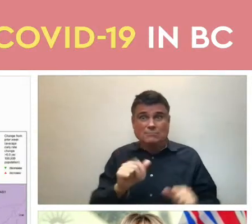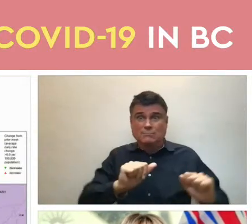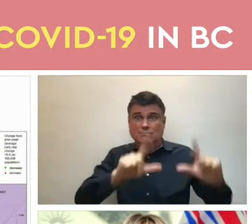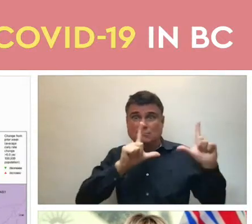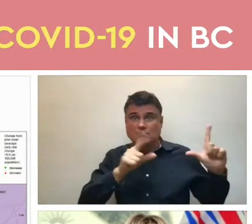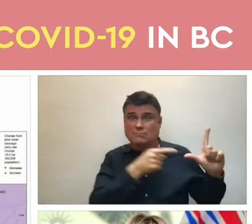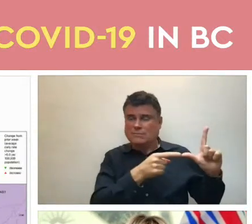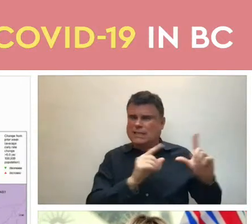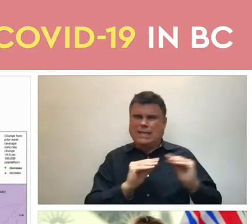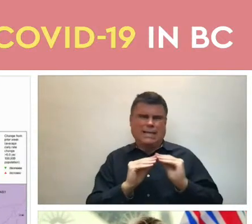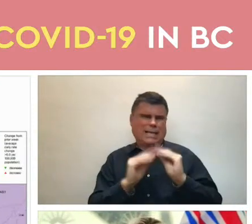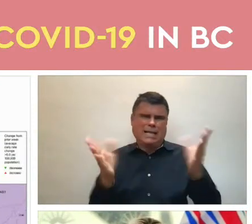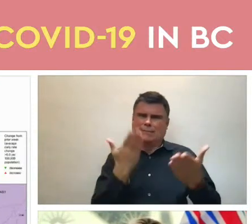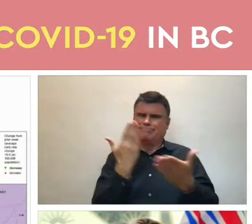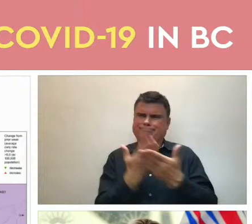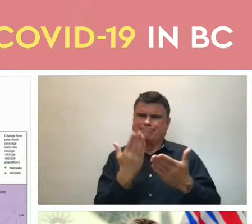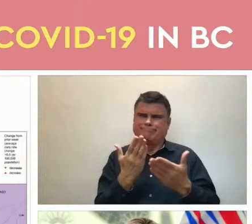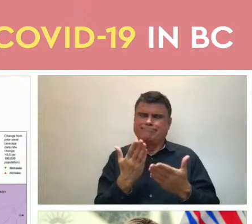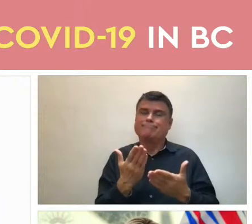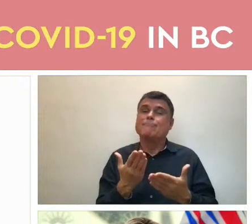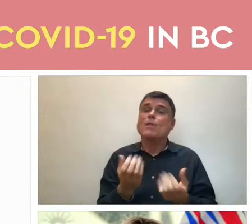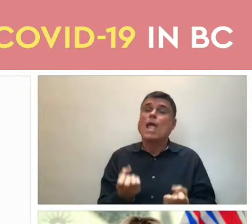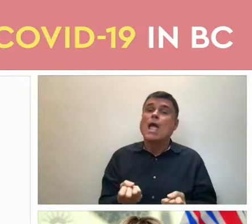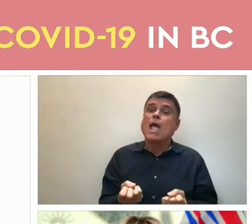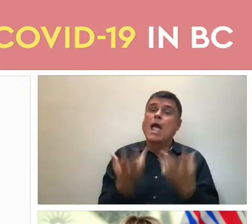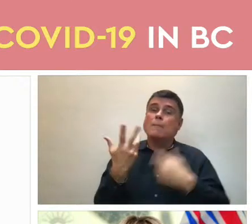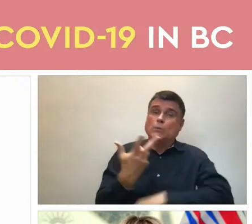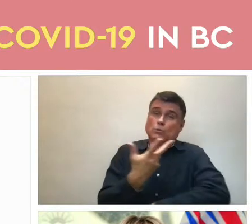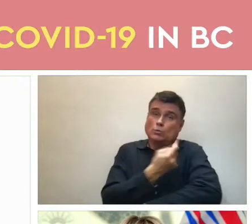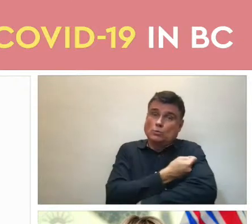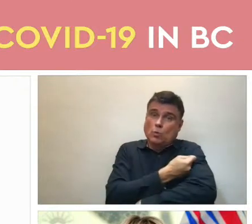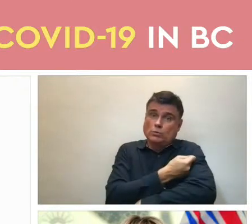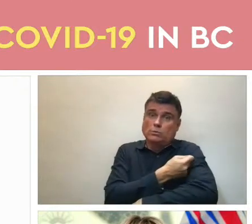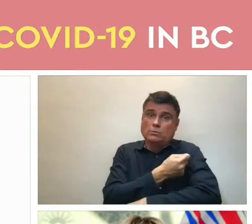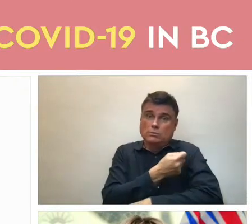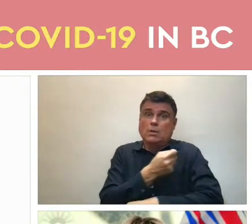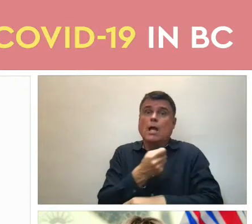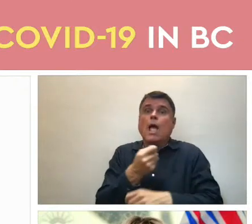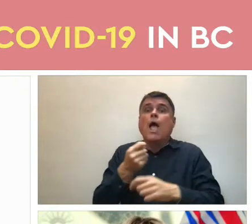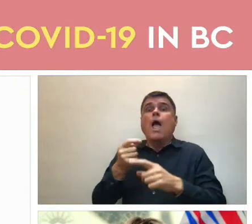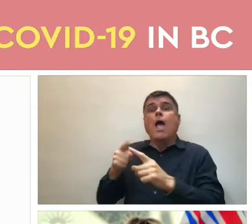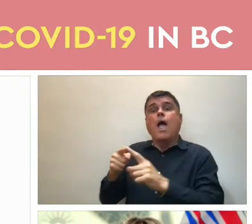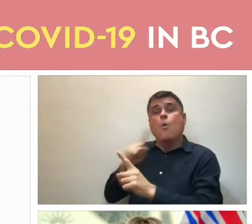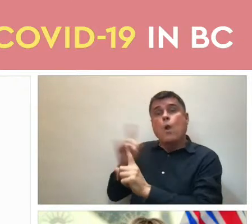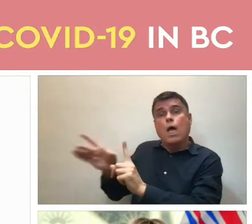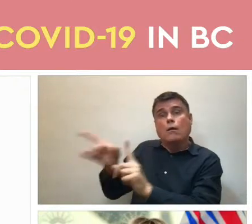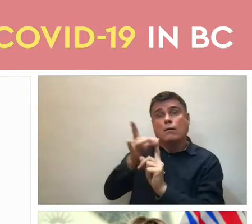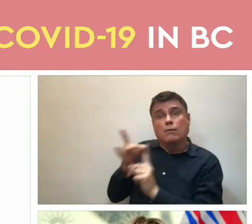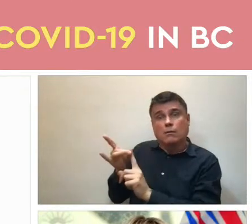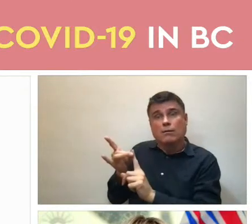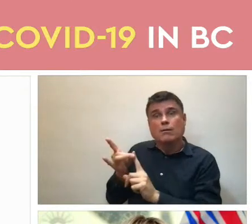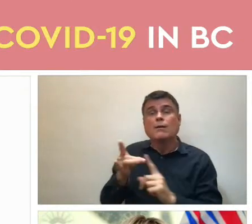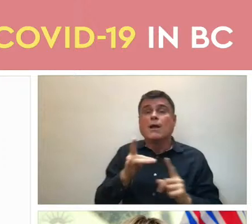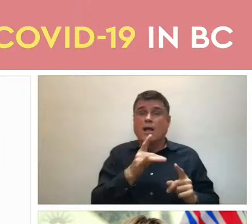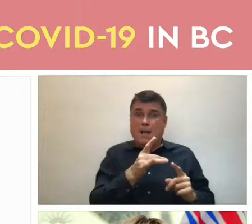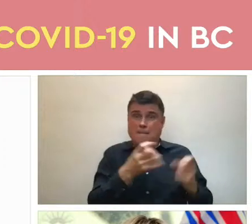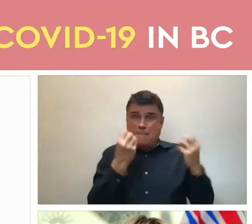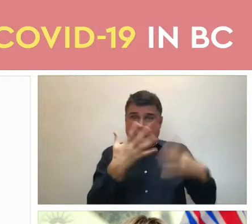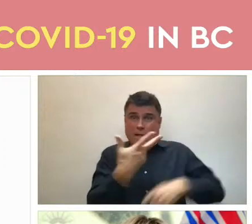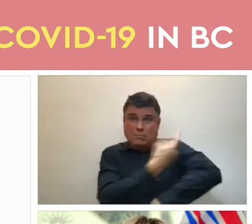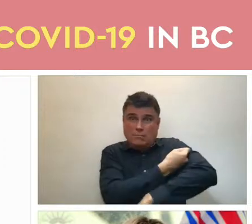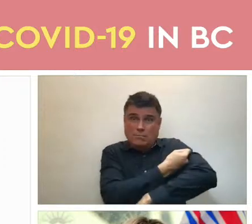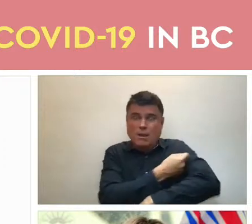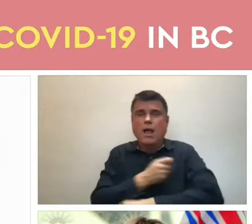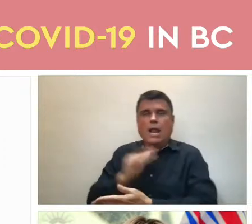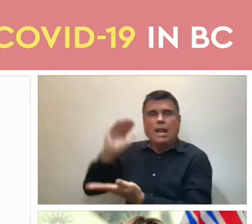vaccination in communities and the rate of transmission of COVID-19. This is our epidemic curve from January